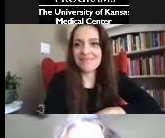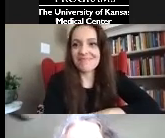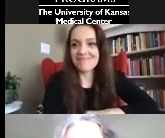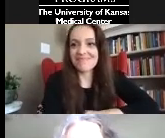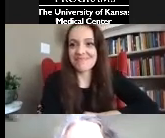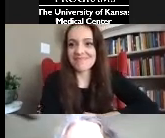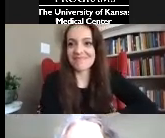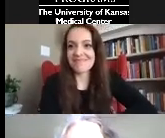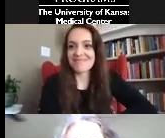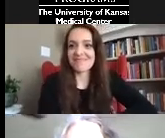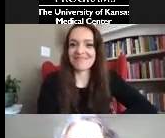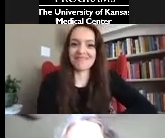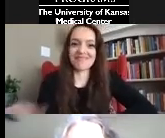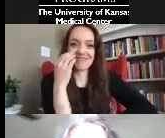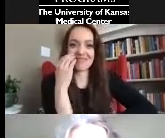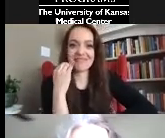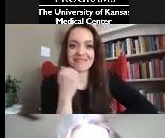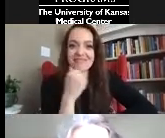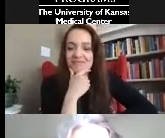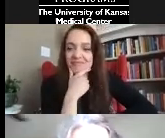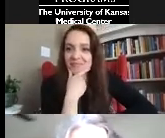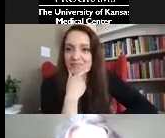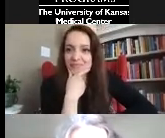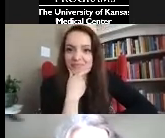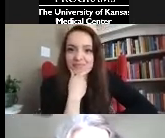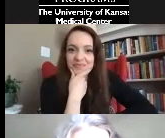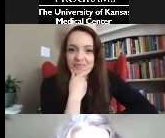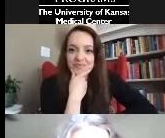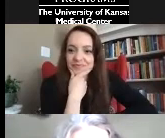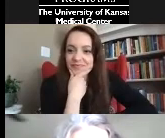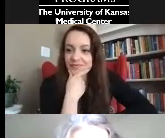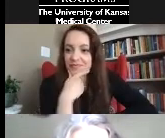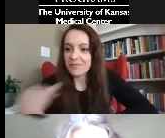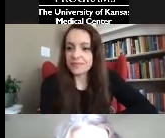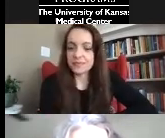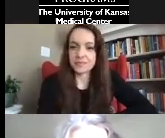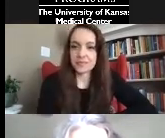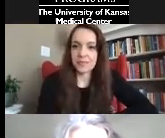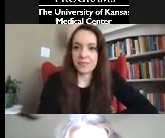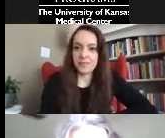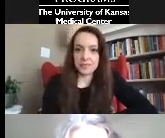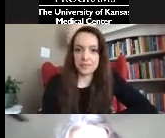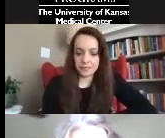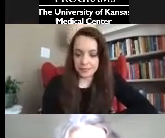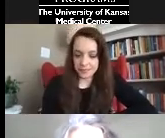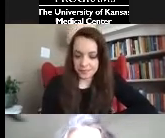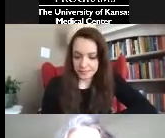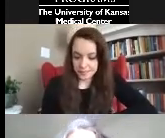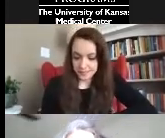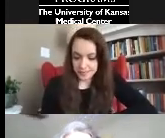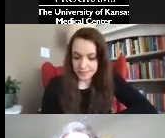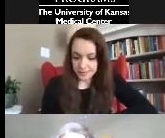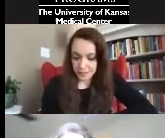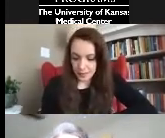Enfermedades Neoplásicas, a wonderful hospital. And I had the opportunity to